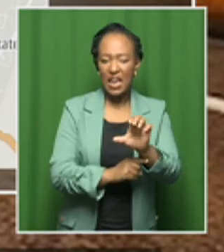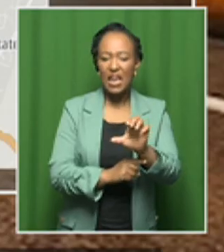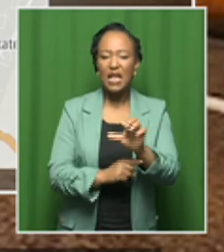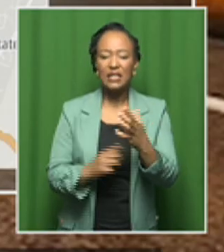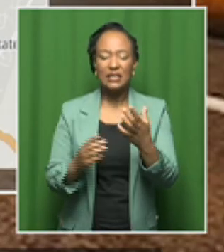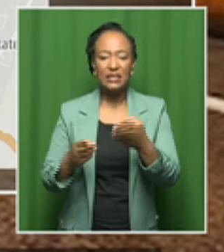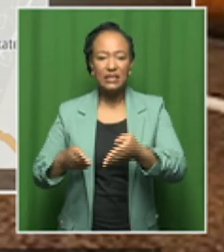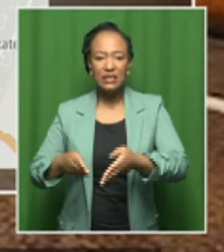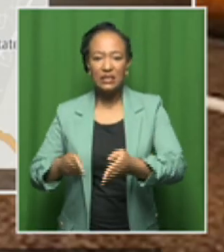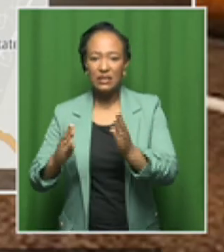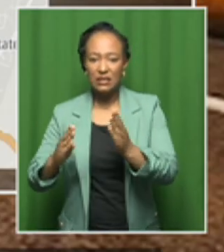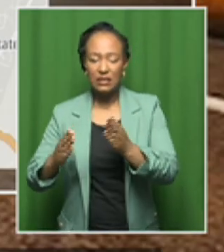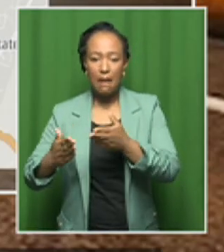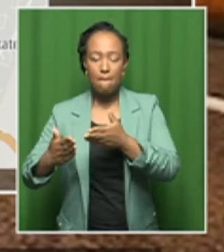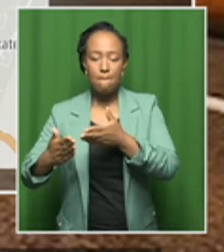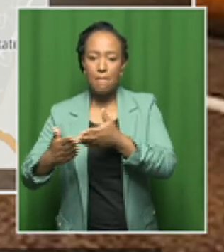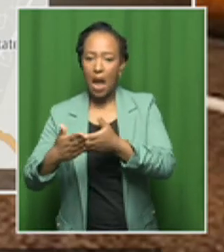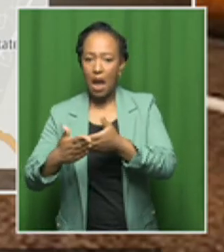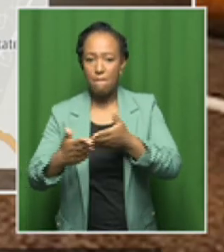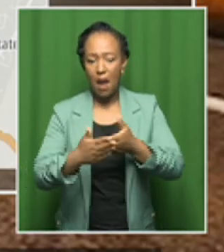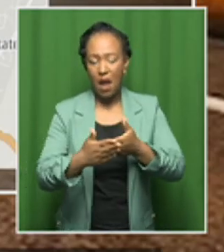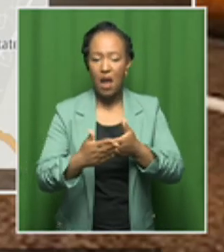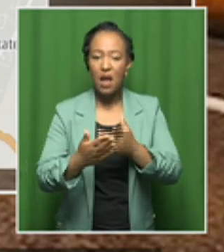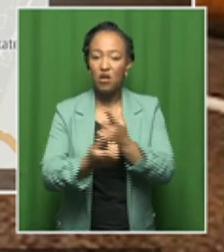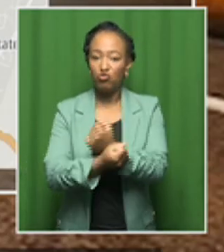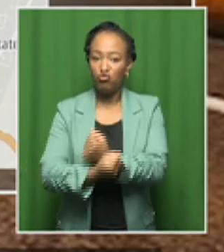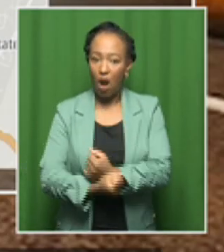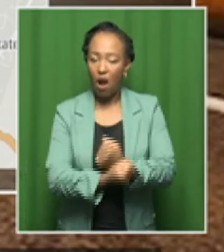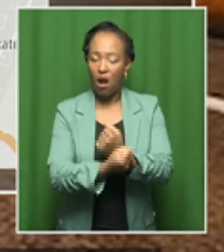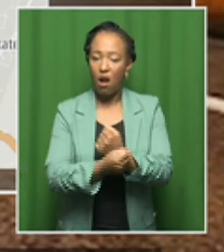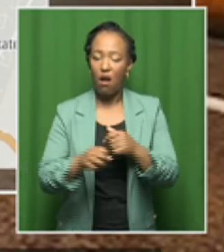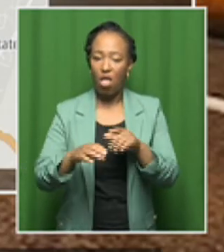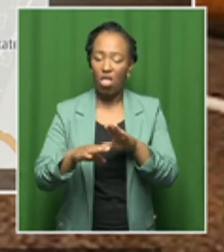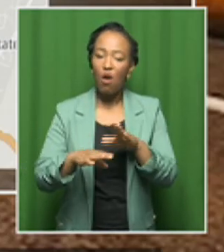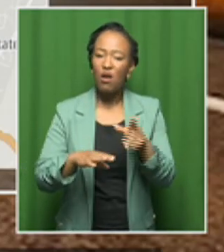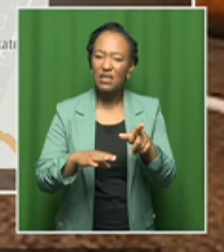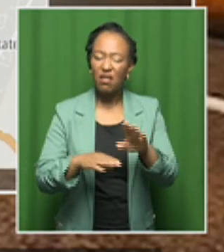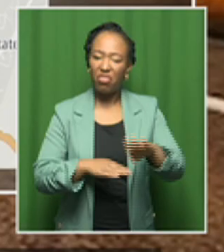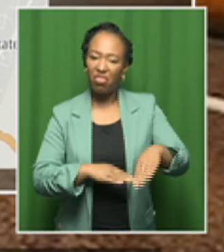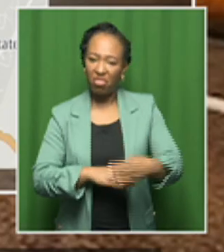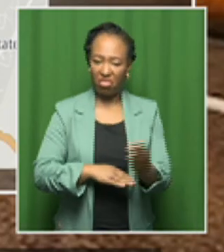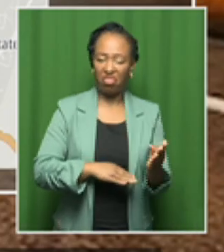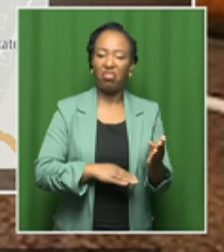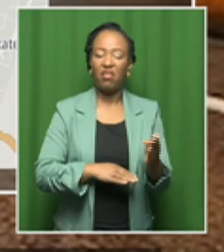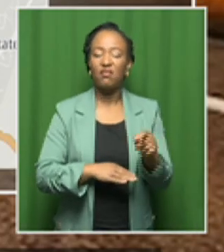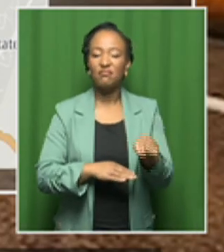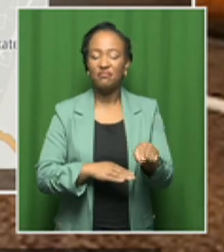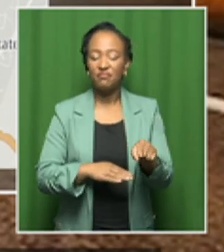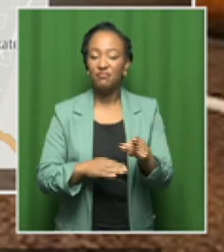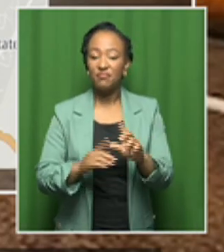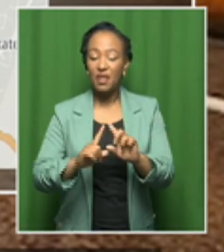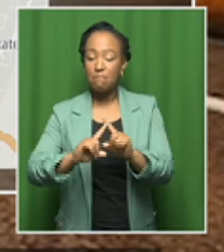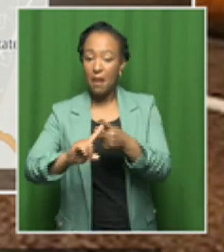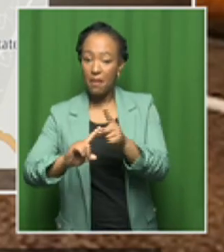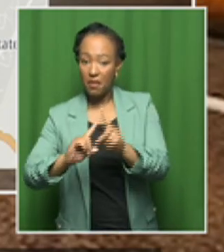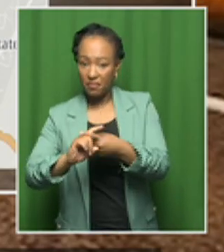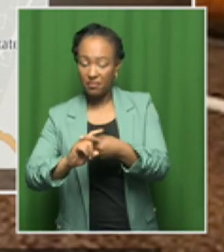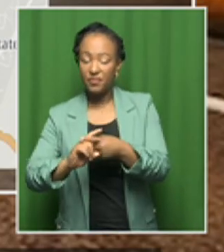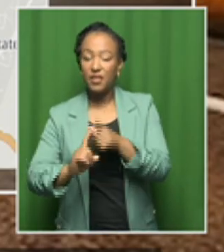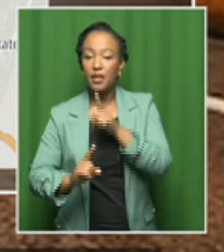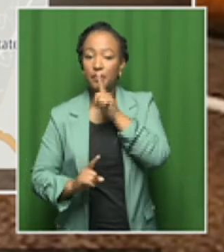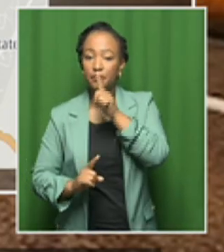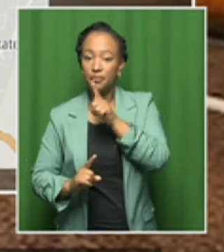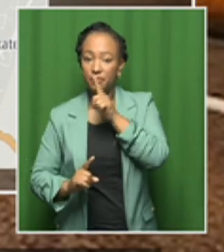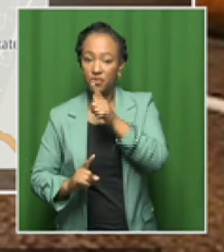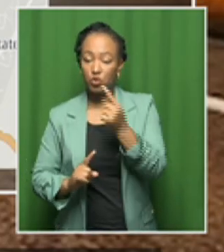and nowhere to pull off. This truck is overturned. So you can see the roadworks at Cliffdale, then the collision scene. On your way towards Pietermaritzburg, if you're leaving